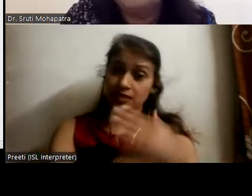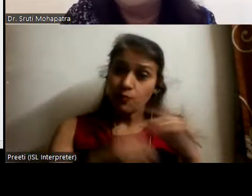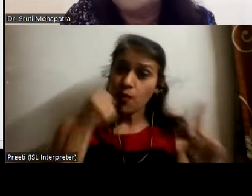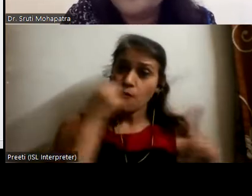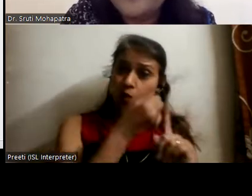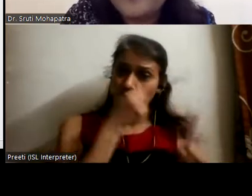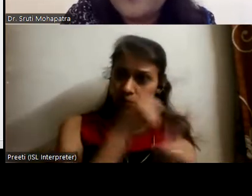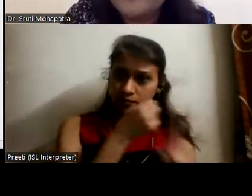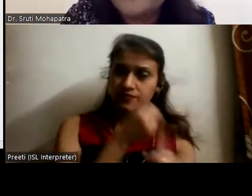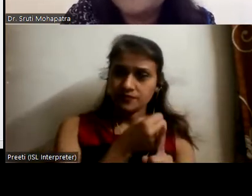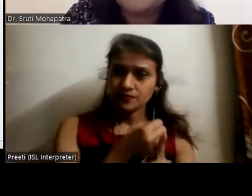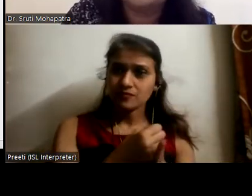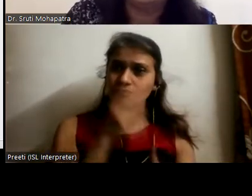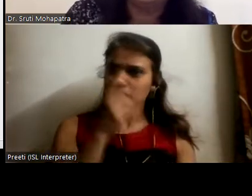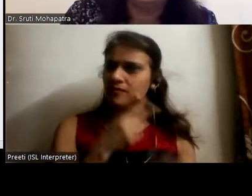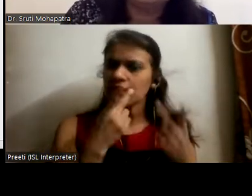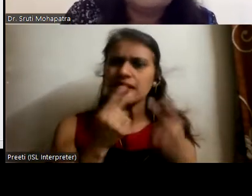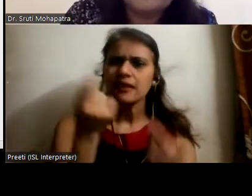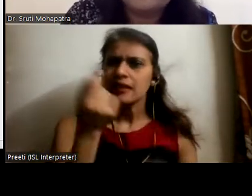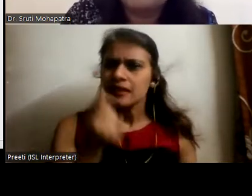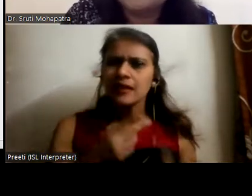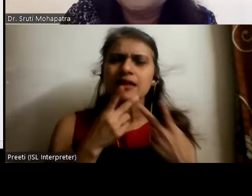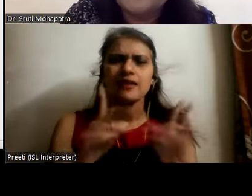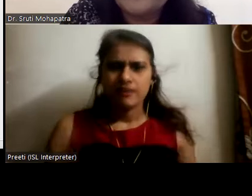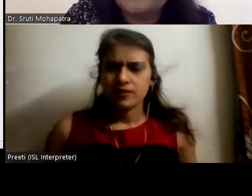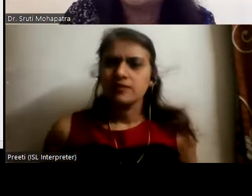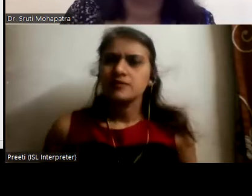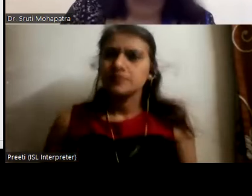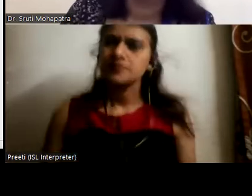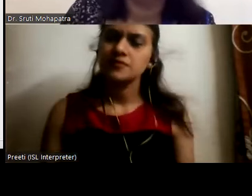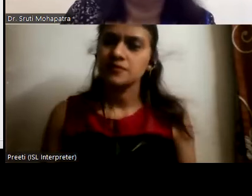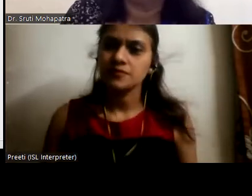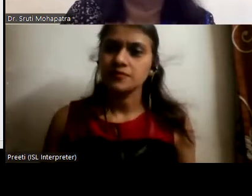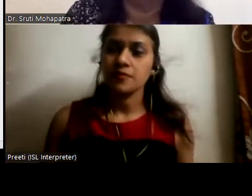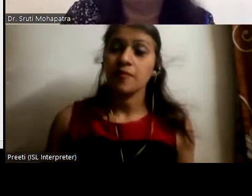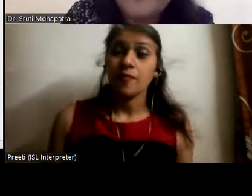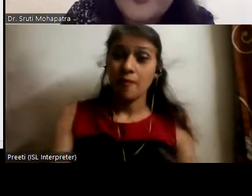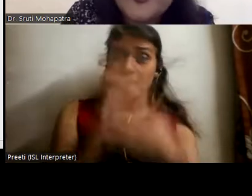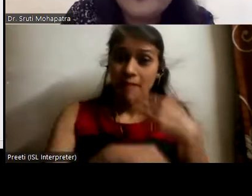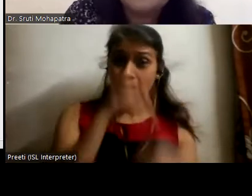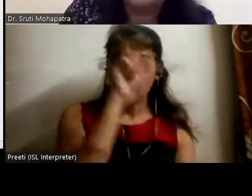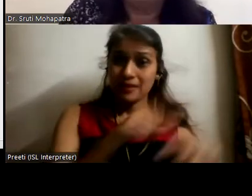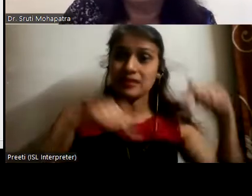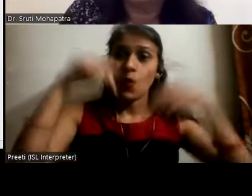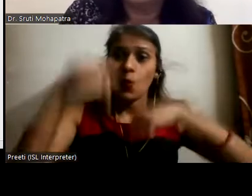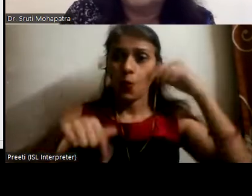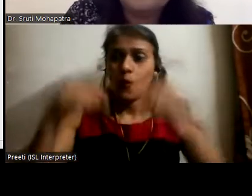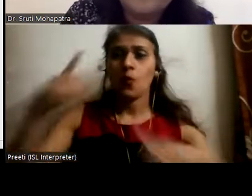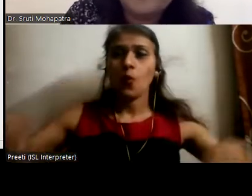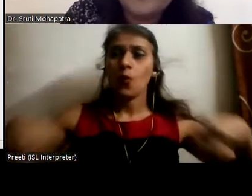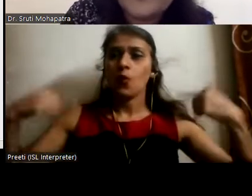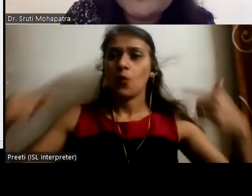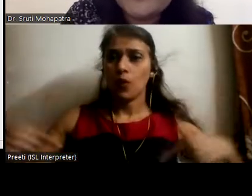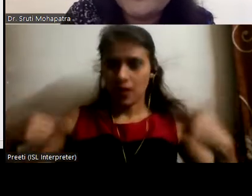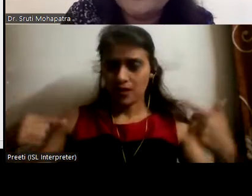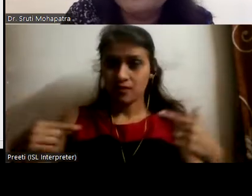they ignored the internal differences. Like if a person with physical impairment, somebody on wheelchair, was the head of